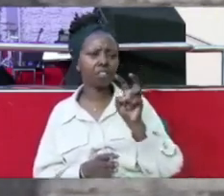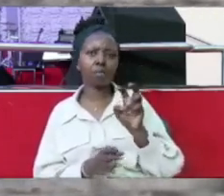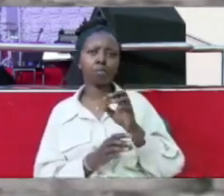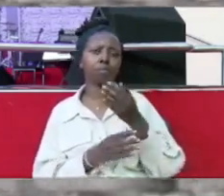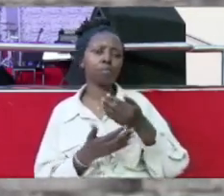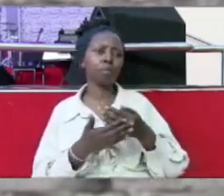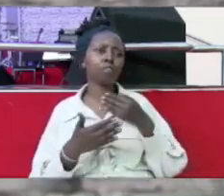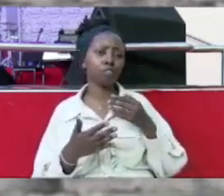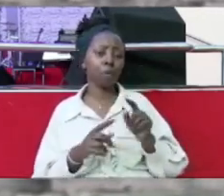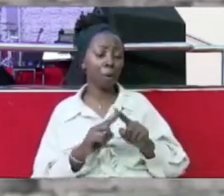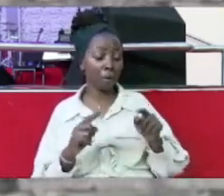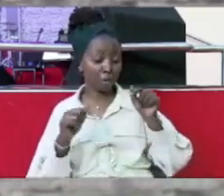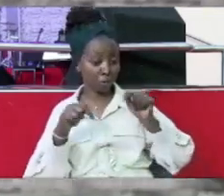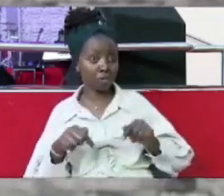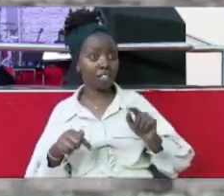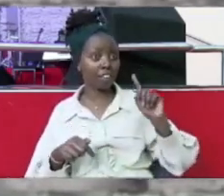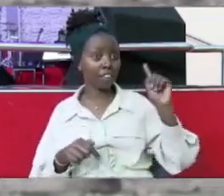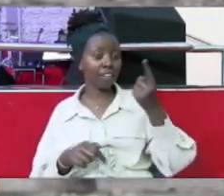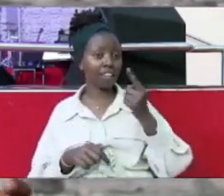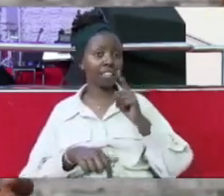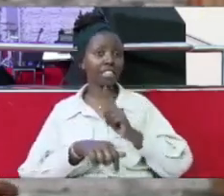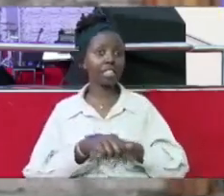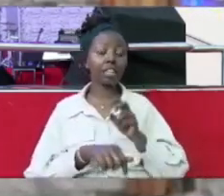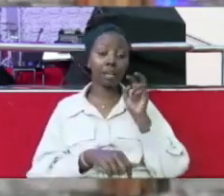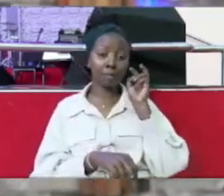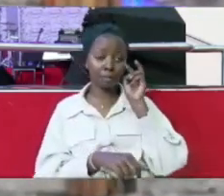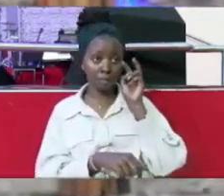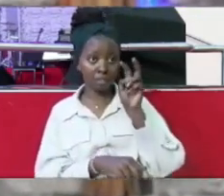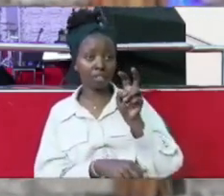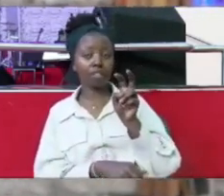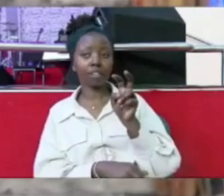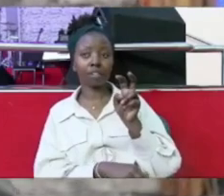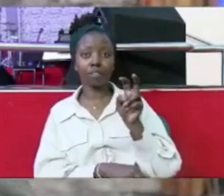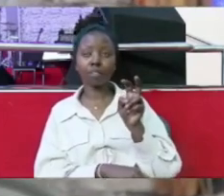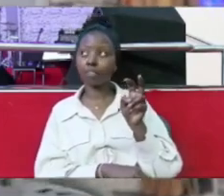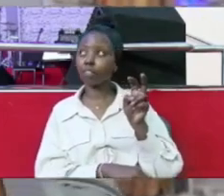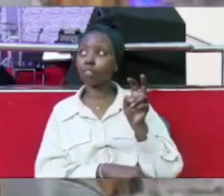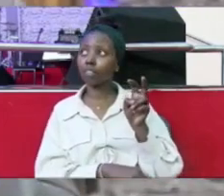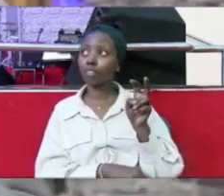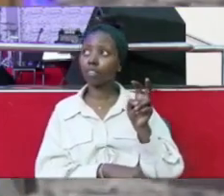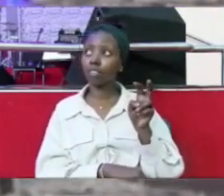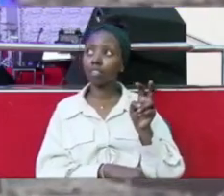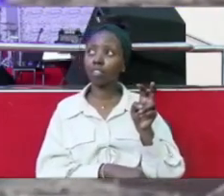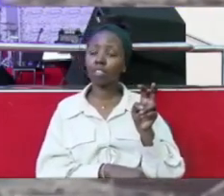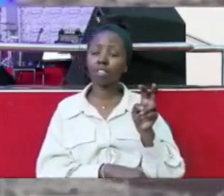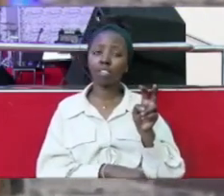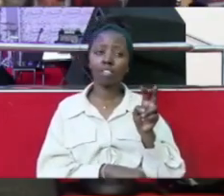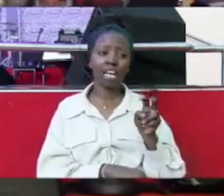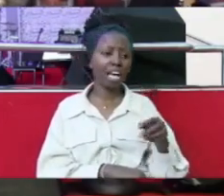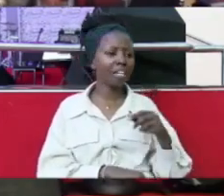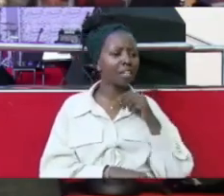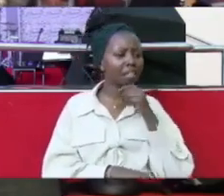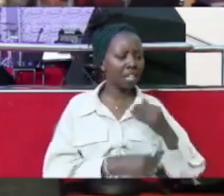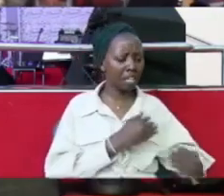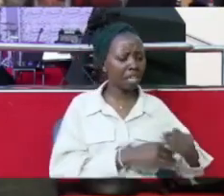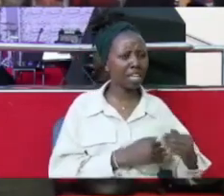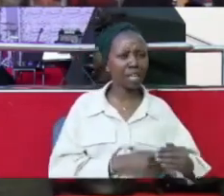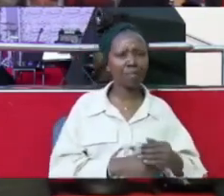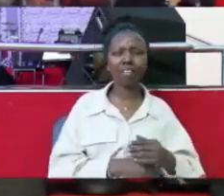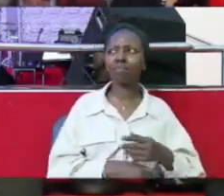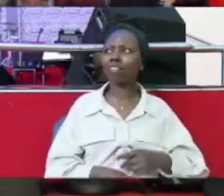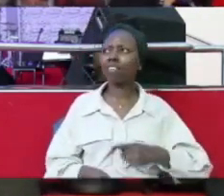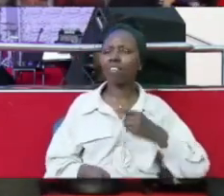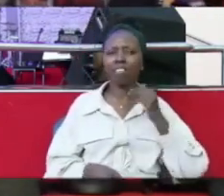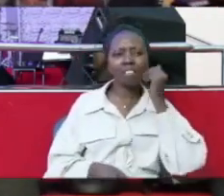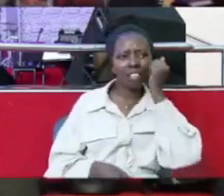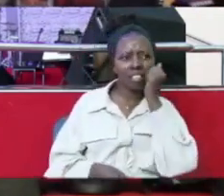kuona. Today is the first time that he is seeing. Leo ni siku yake ya kwanza kuweza kuona. And he was very remorseful. Na akakuwa anahuzunika